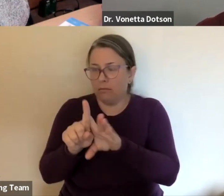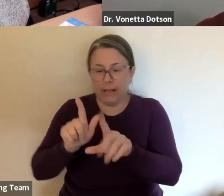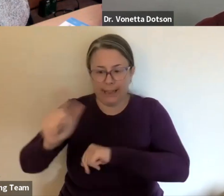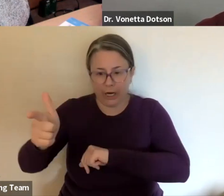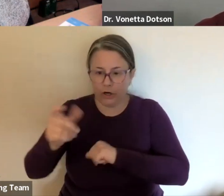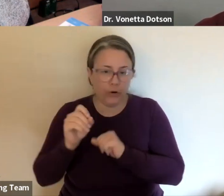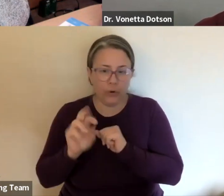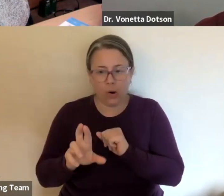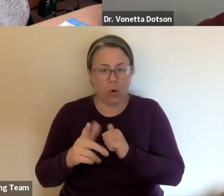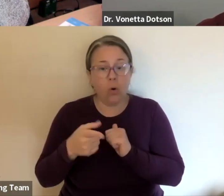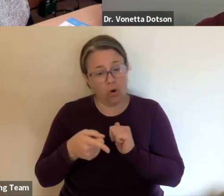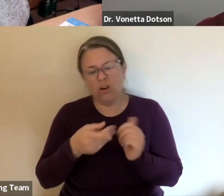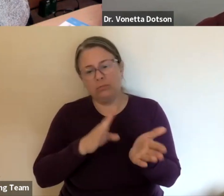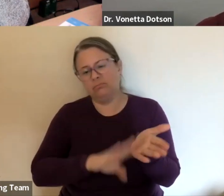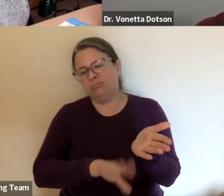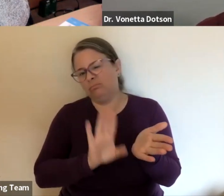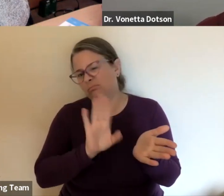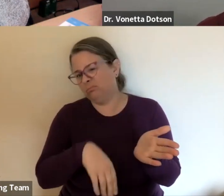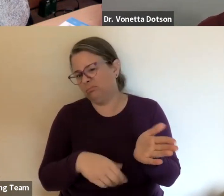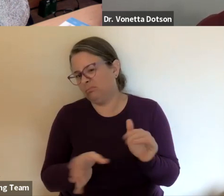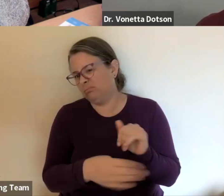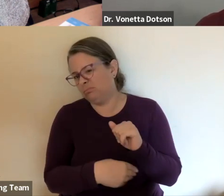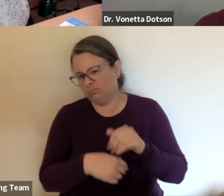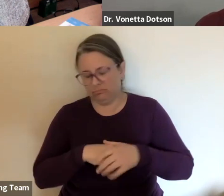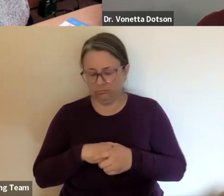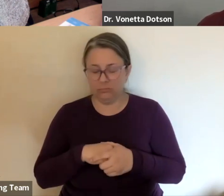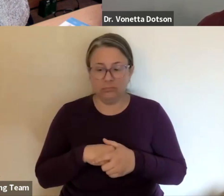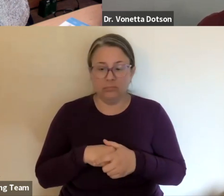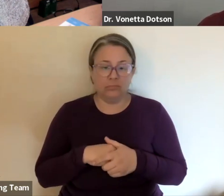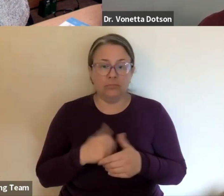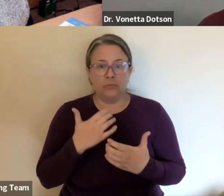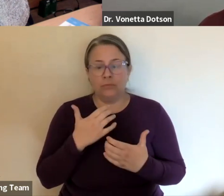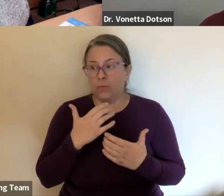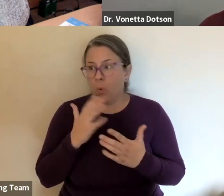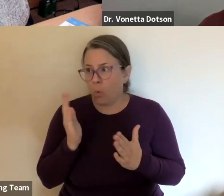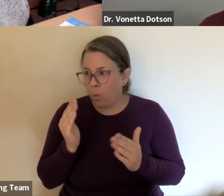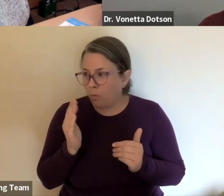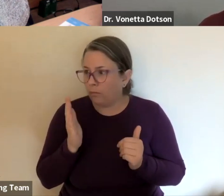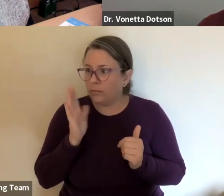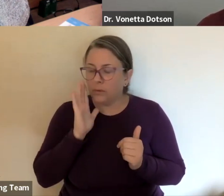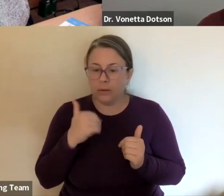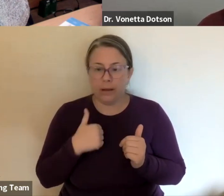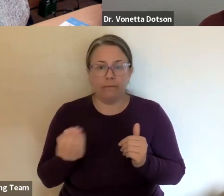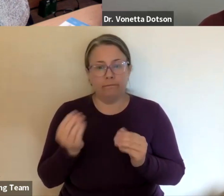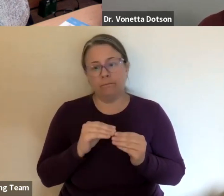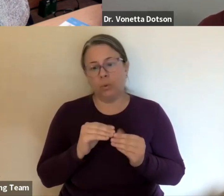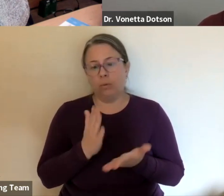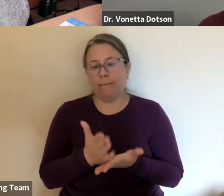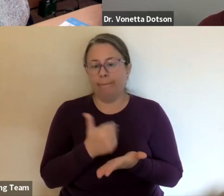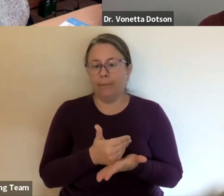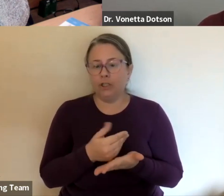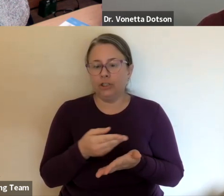leniency with budgets, that individual researchers will change how they proportion the money in their budgets.